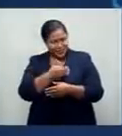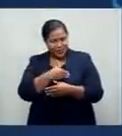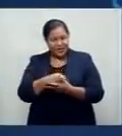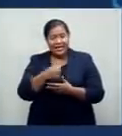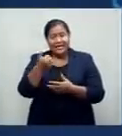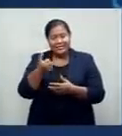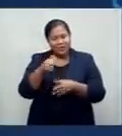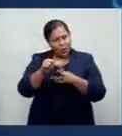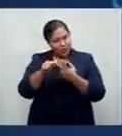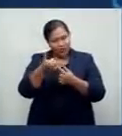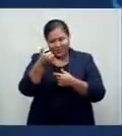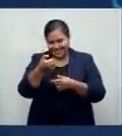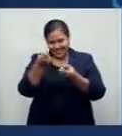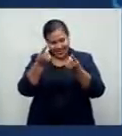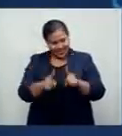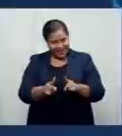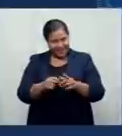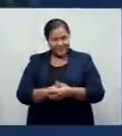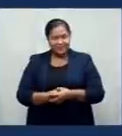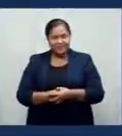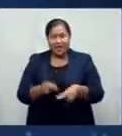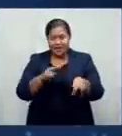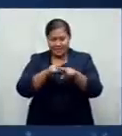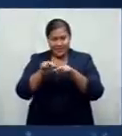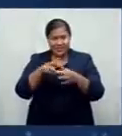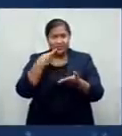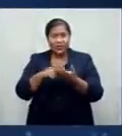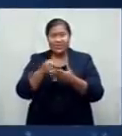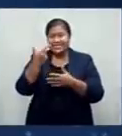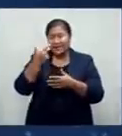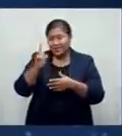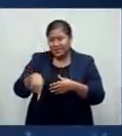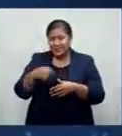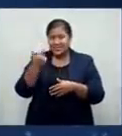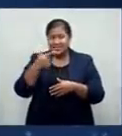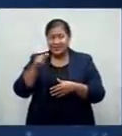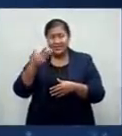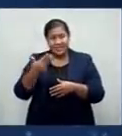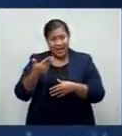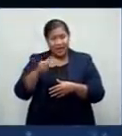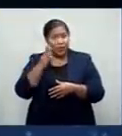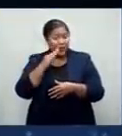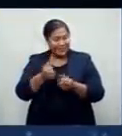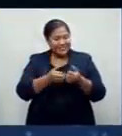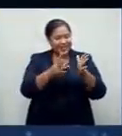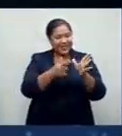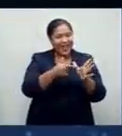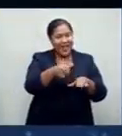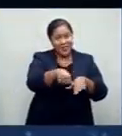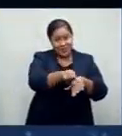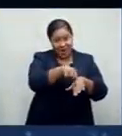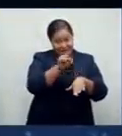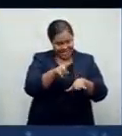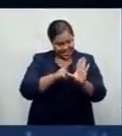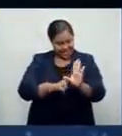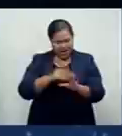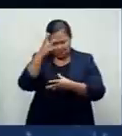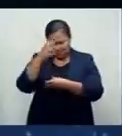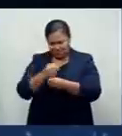also 6 deaths. Fiji has recorded 7,079 cases since April of this year, with a total